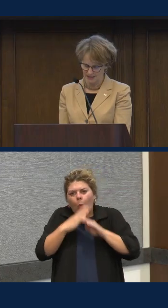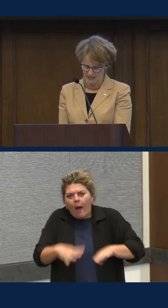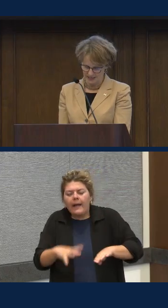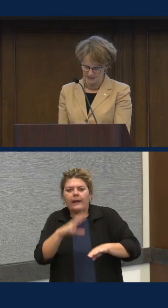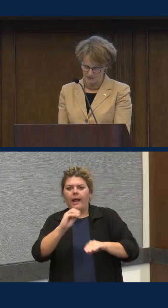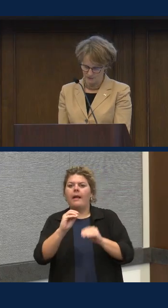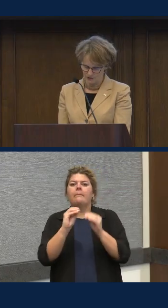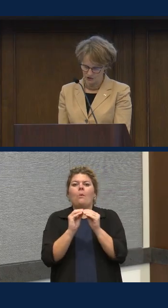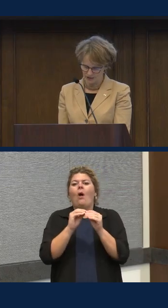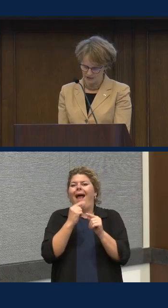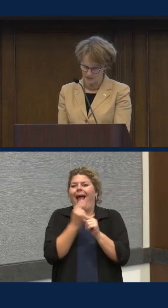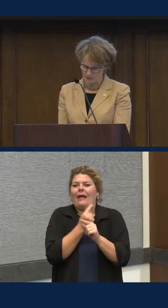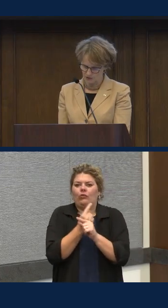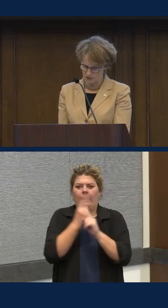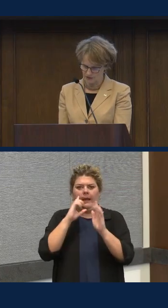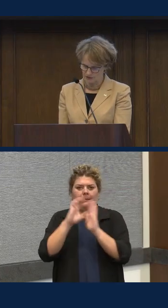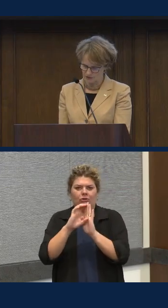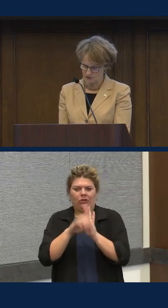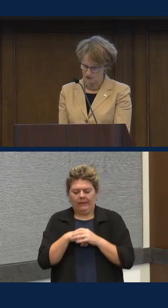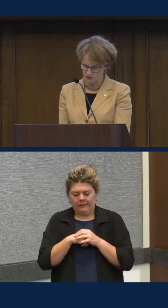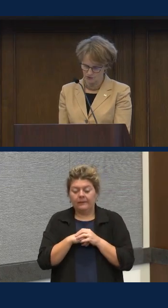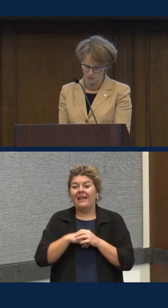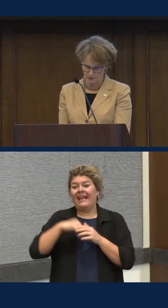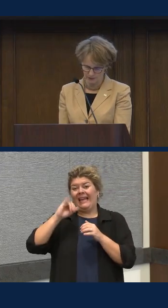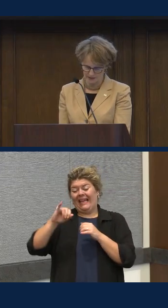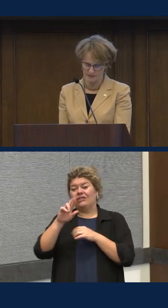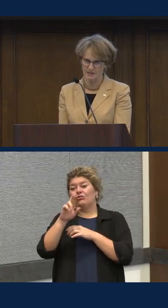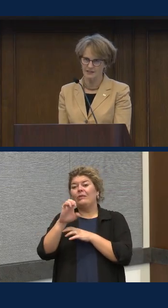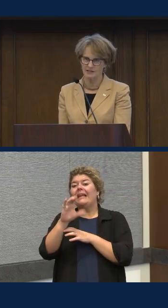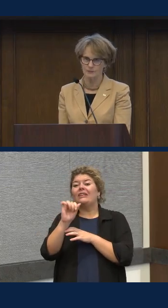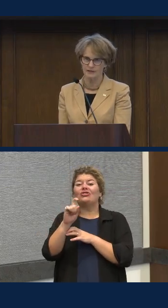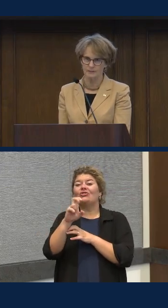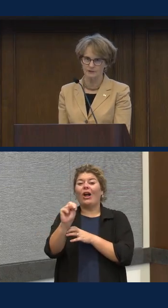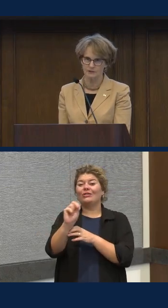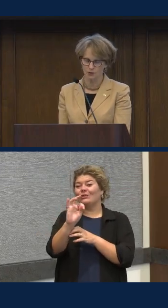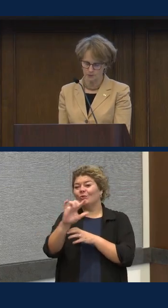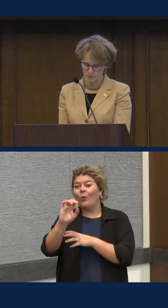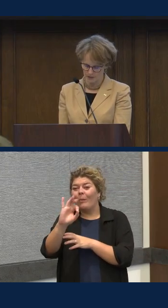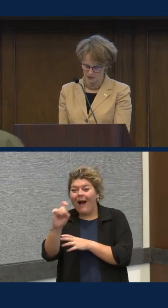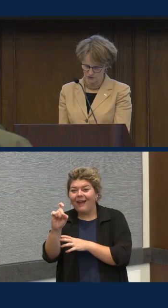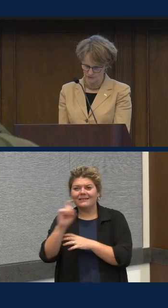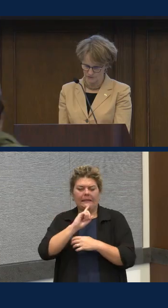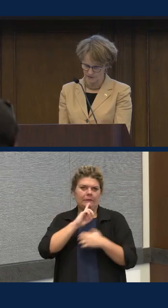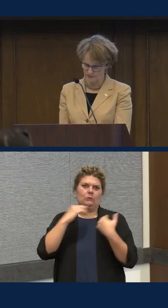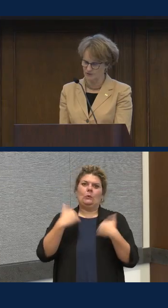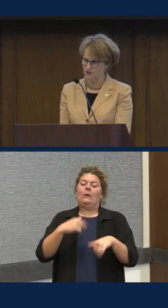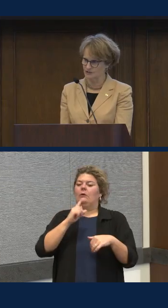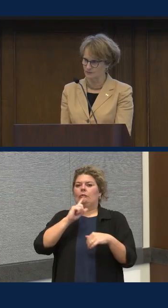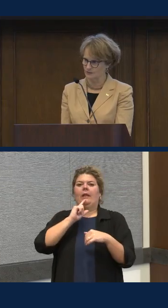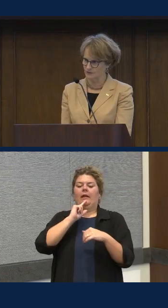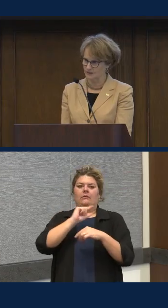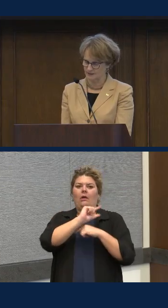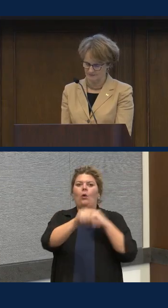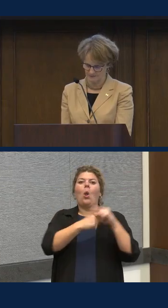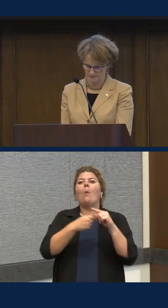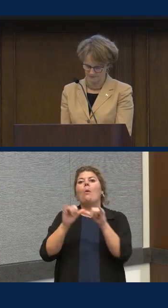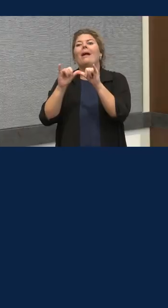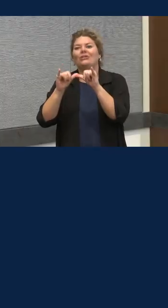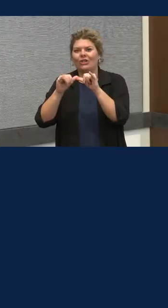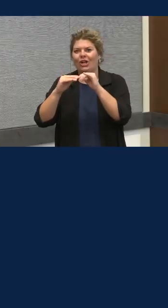imaging, and his Michigan Image Reconstruction Toolbox has become a global measure for the imaging